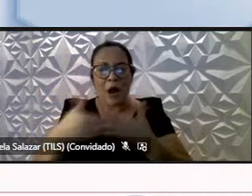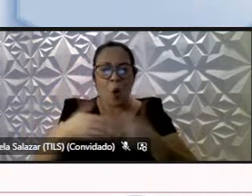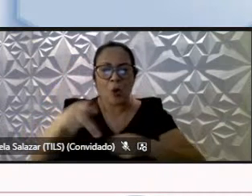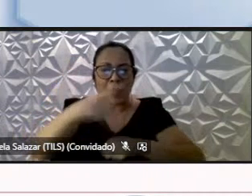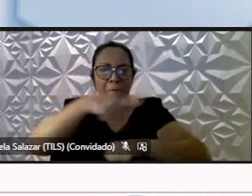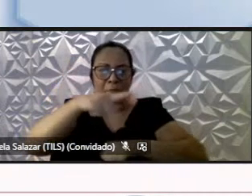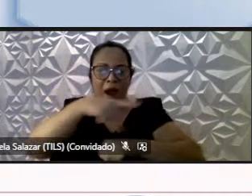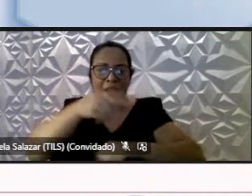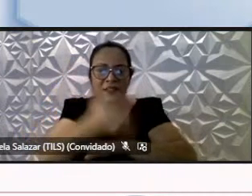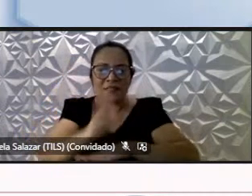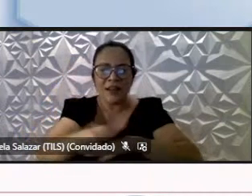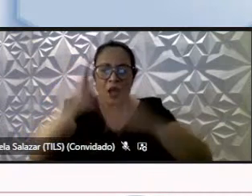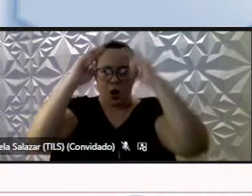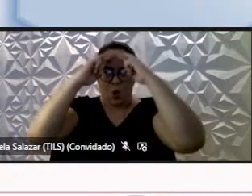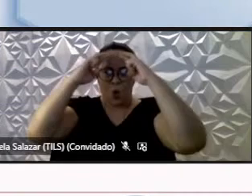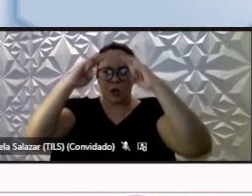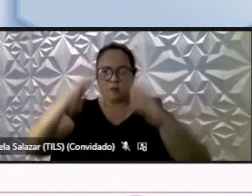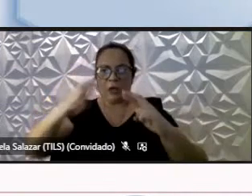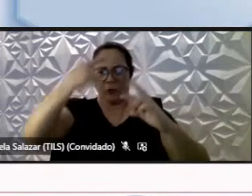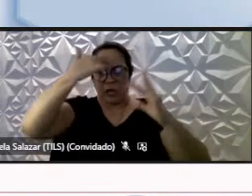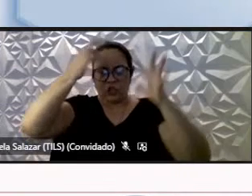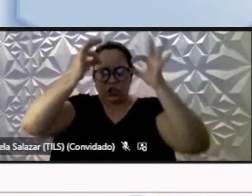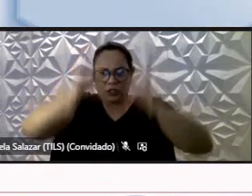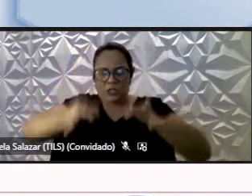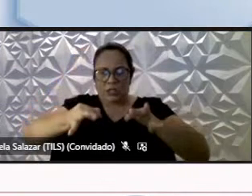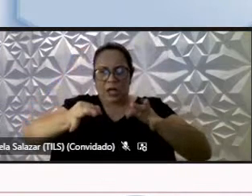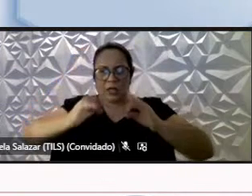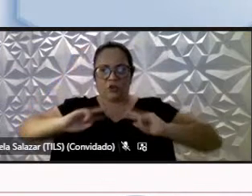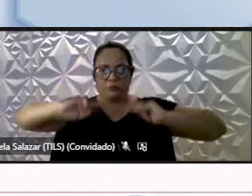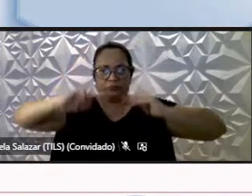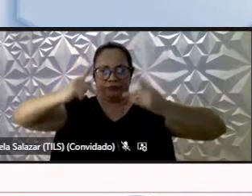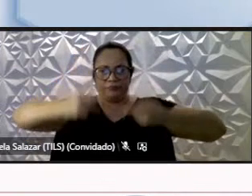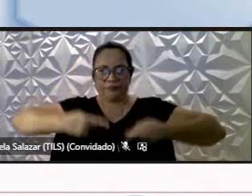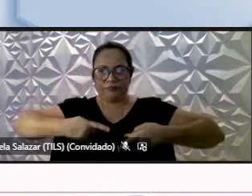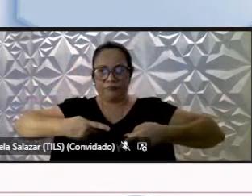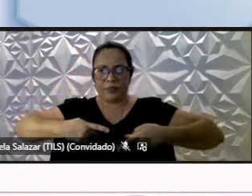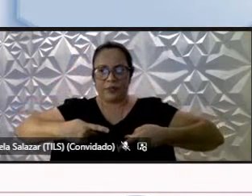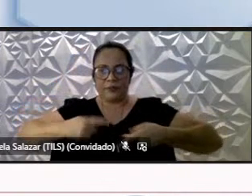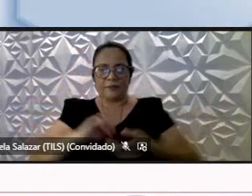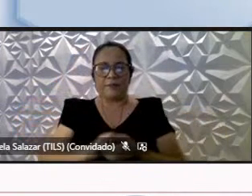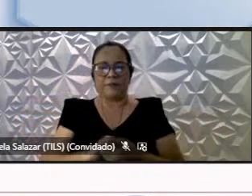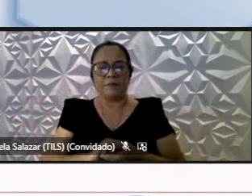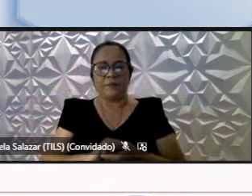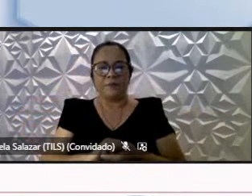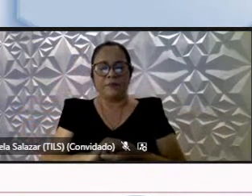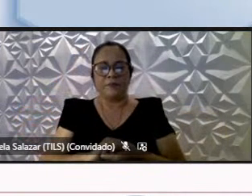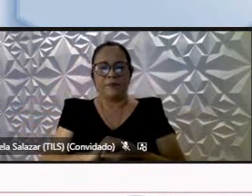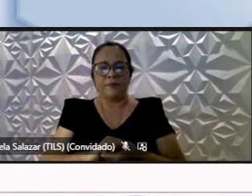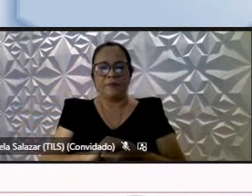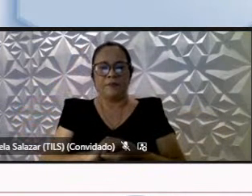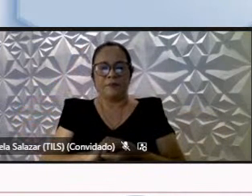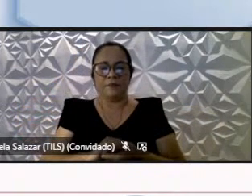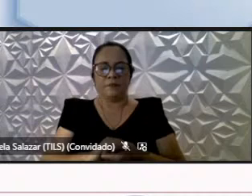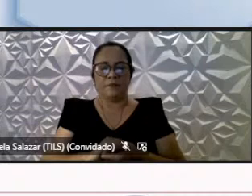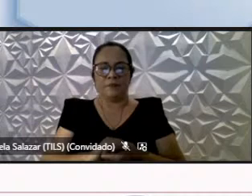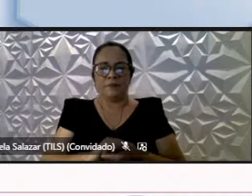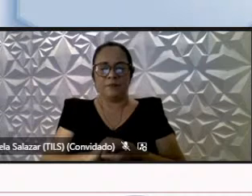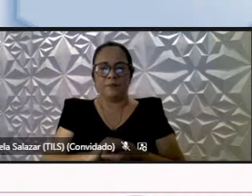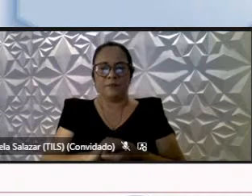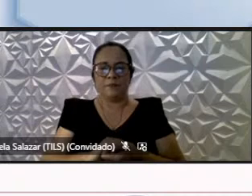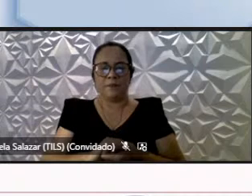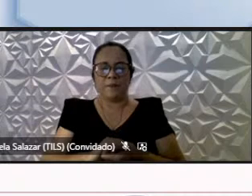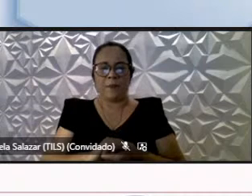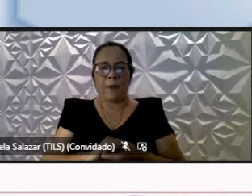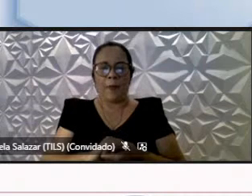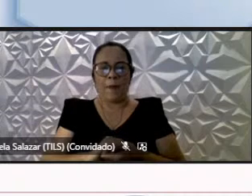é o respeito pela dignidade humana. And this explains why, a crime can be a violation of that